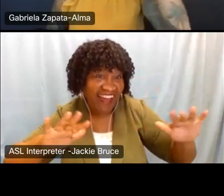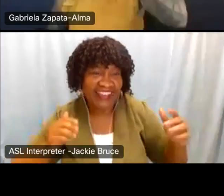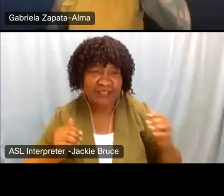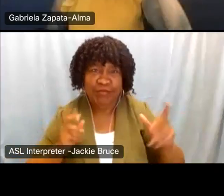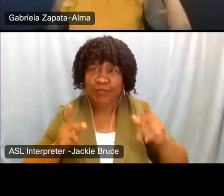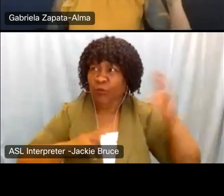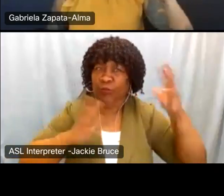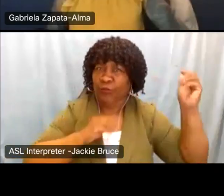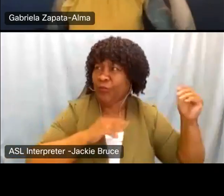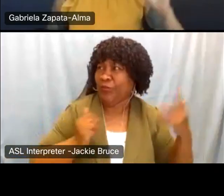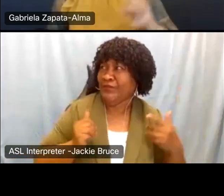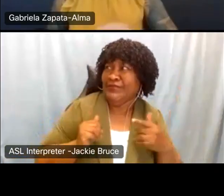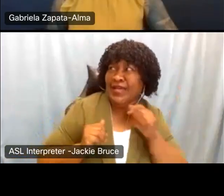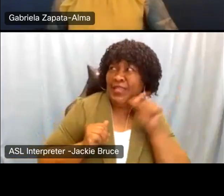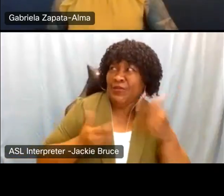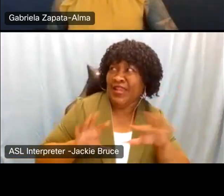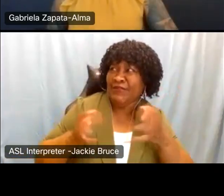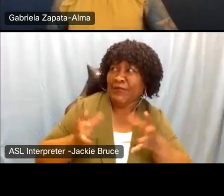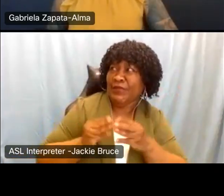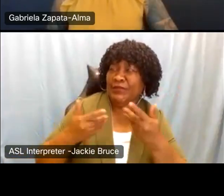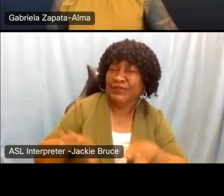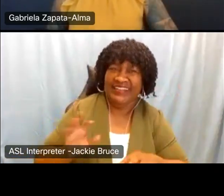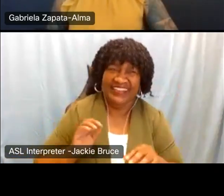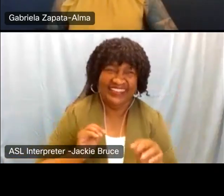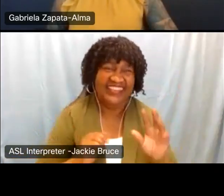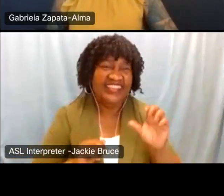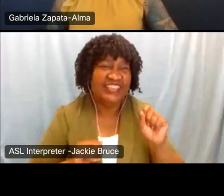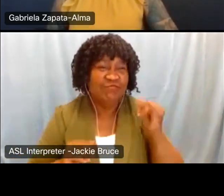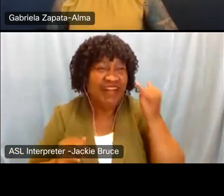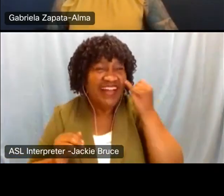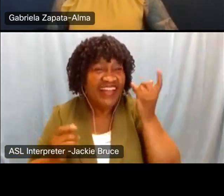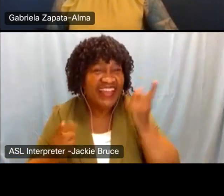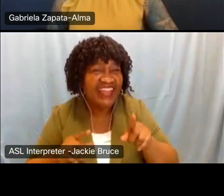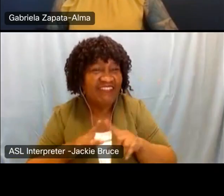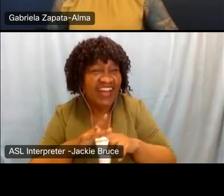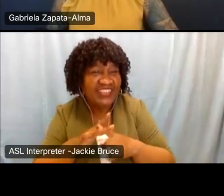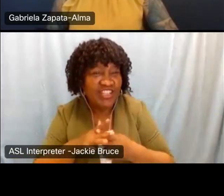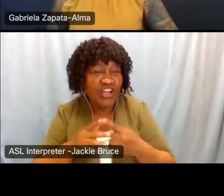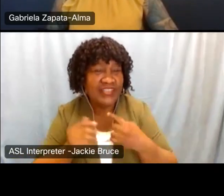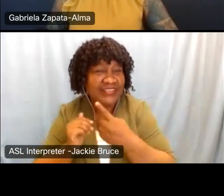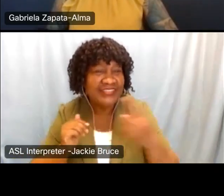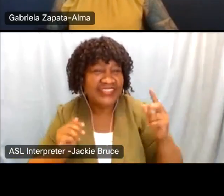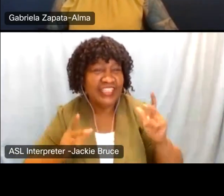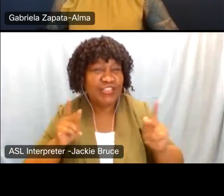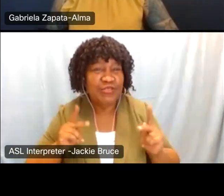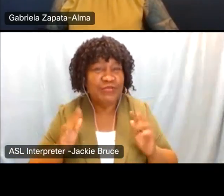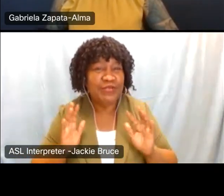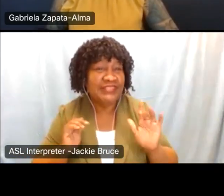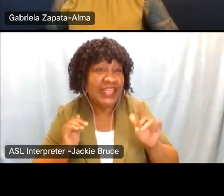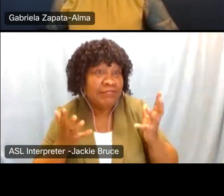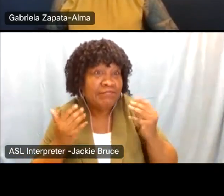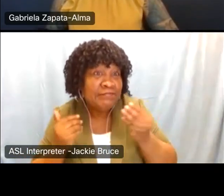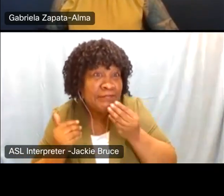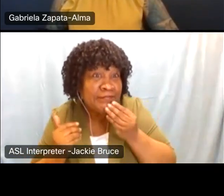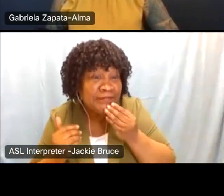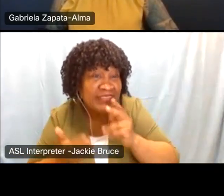just whoof, gone, like puff of smoke. But if I just started, making a meal in